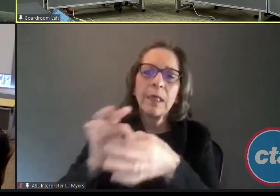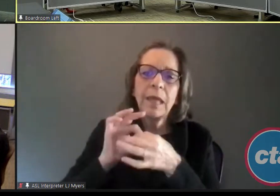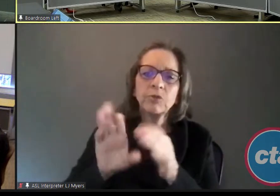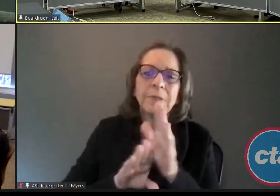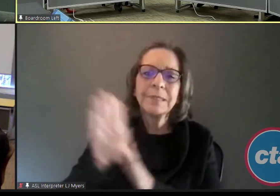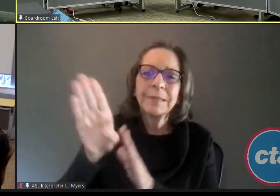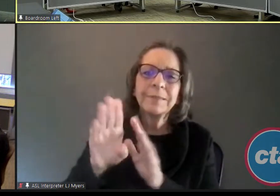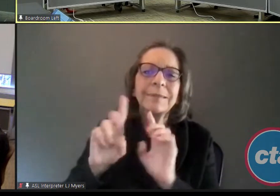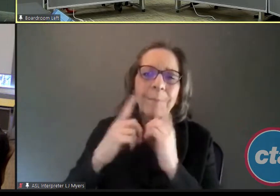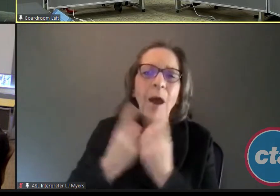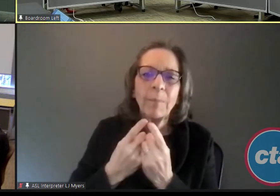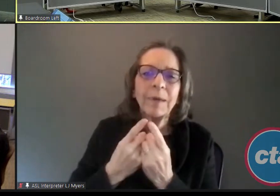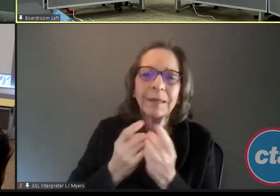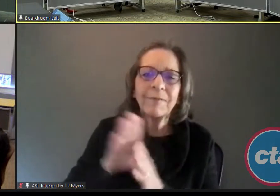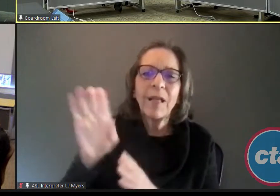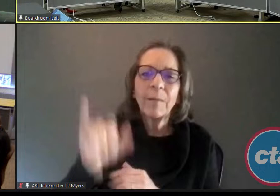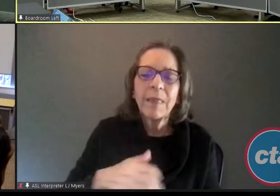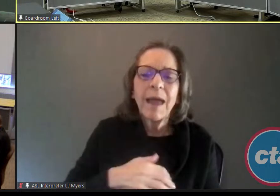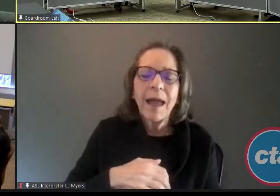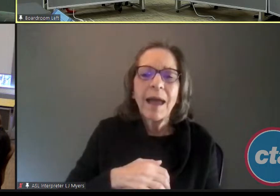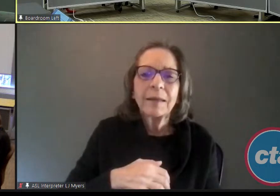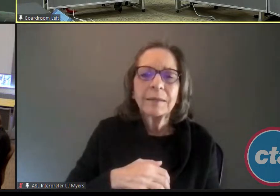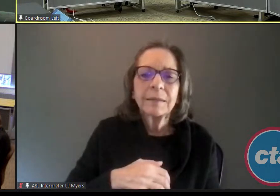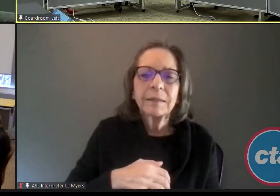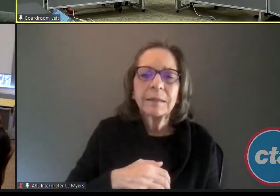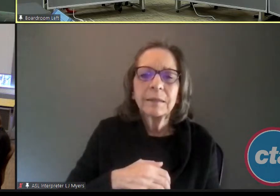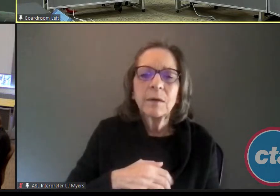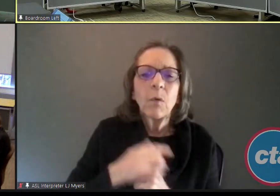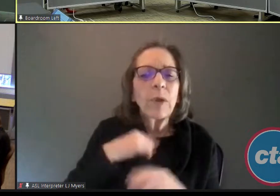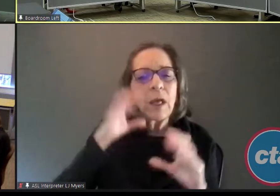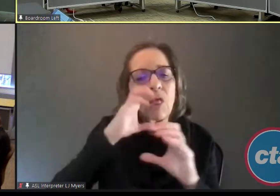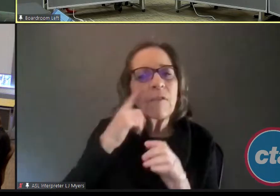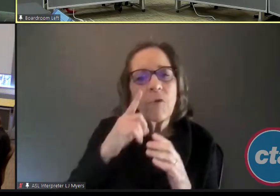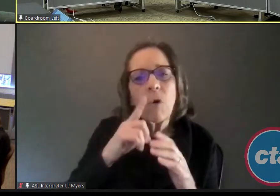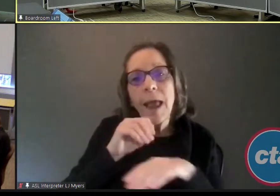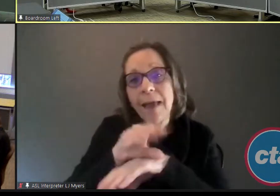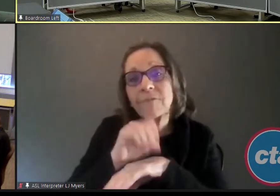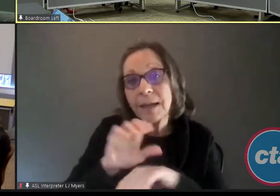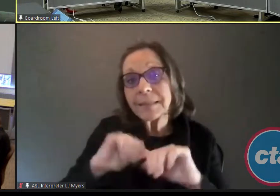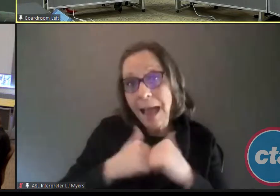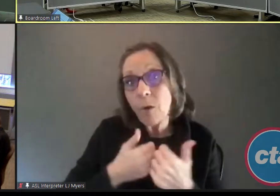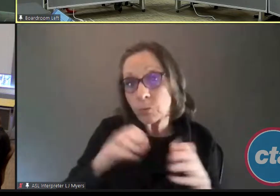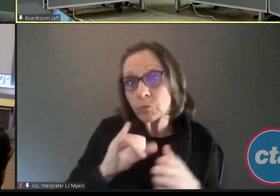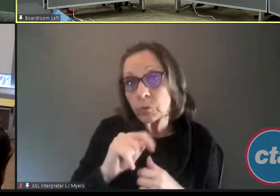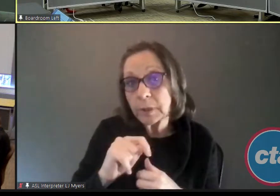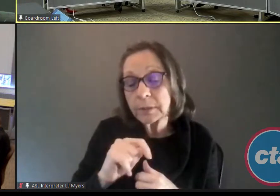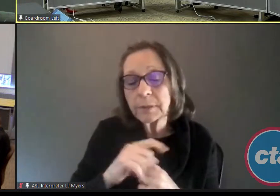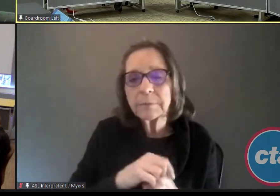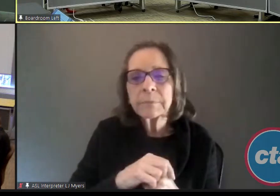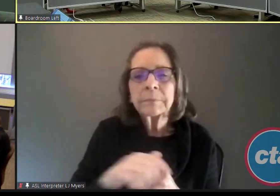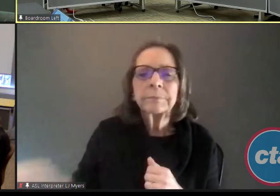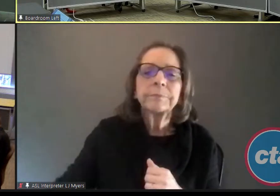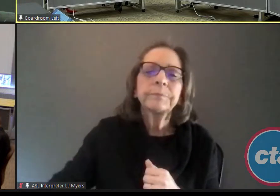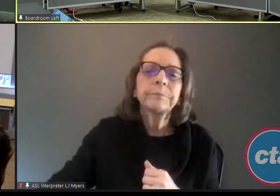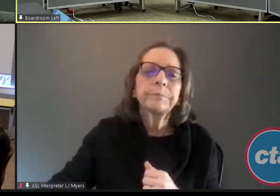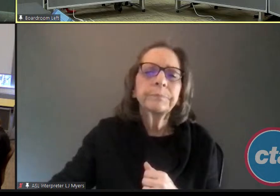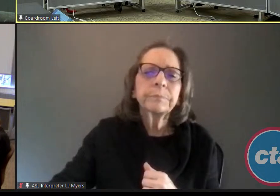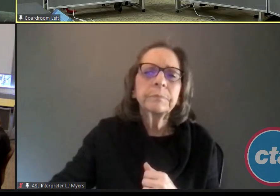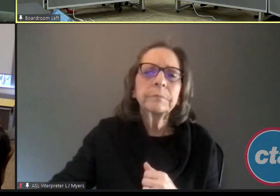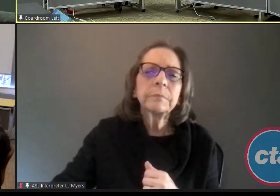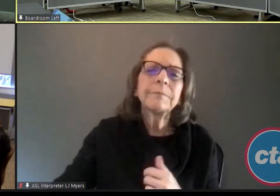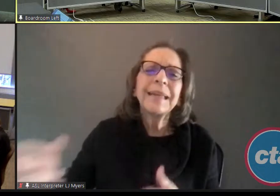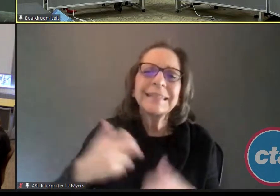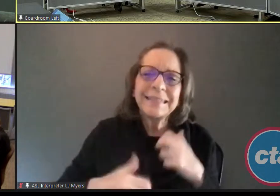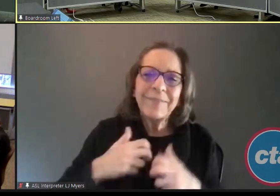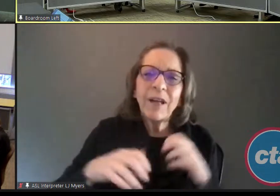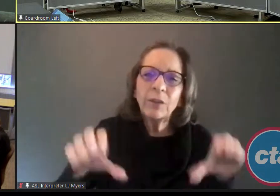that conversation, right? Because we do look to them as well for advice on how to do it. It is difficult to do